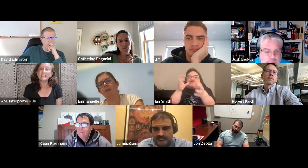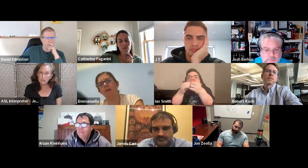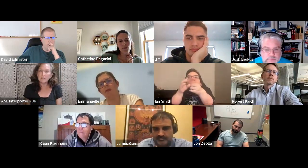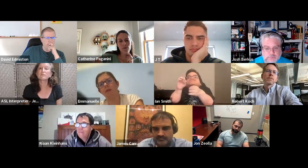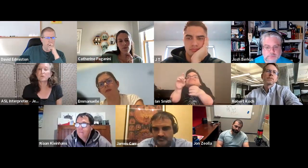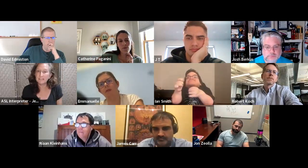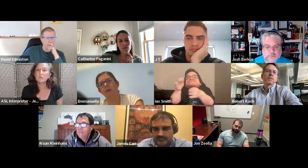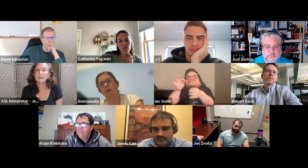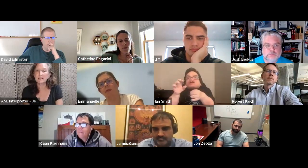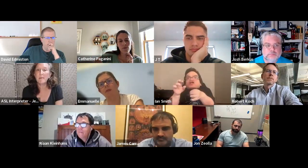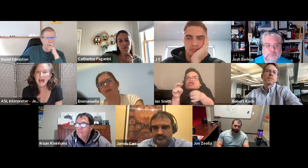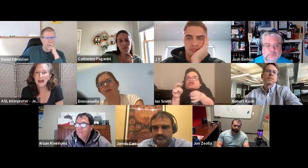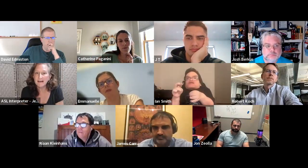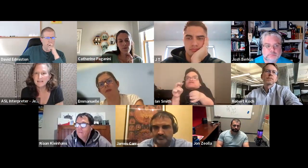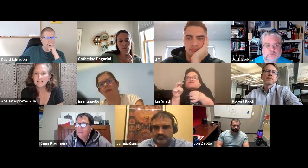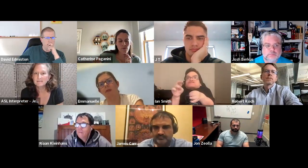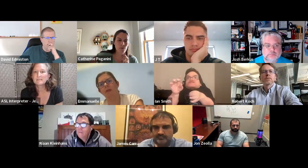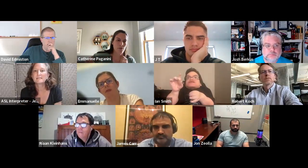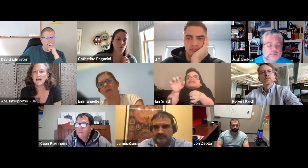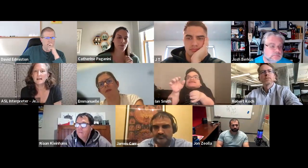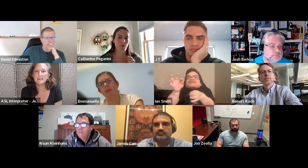We have history of doing this work in the past.